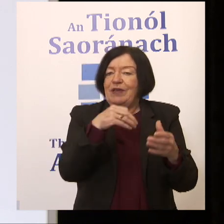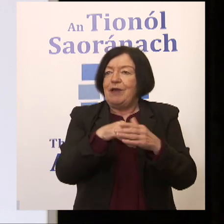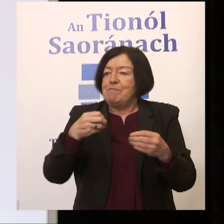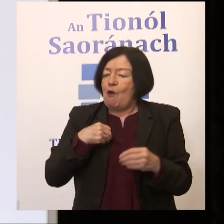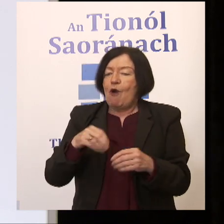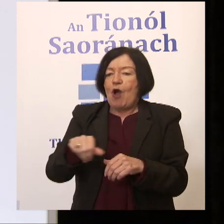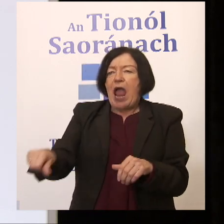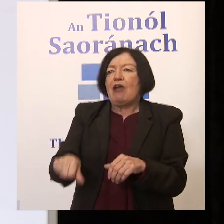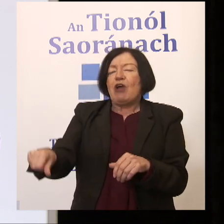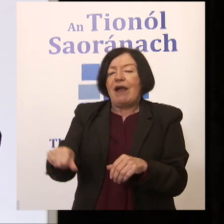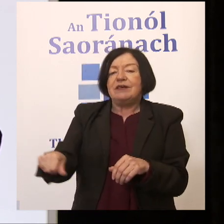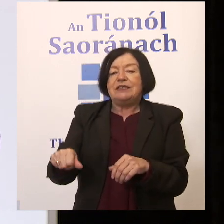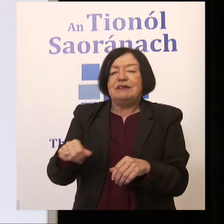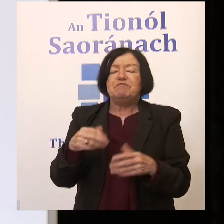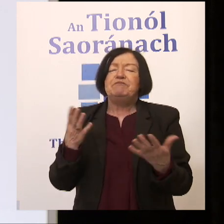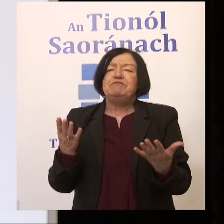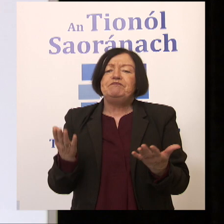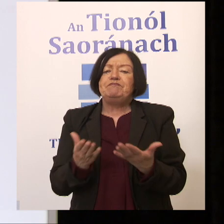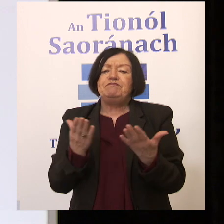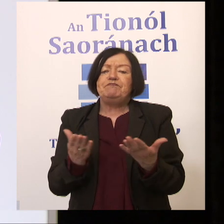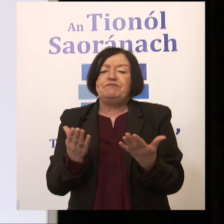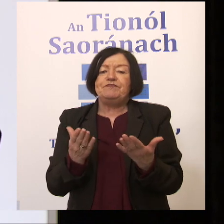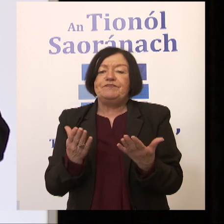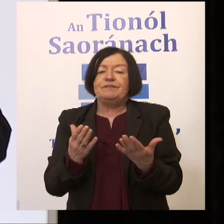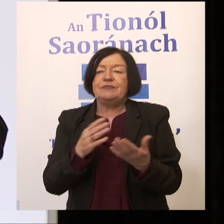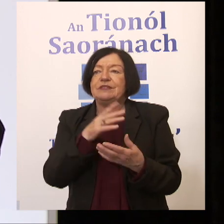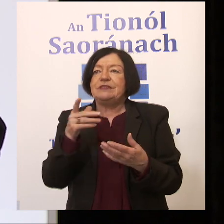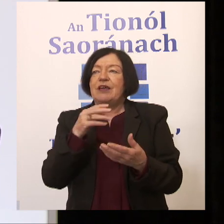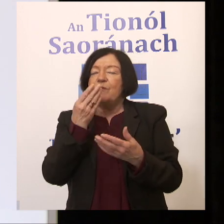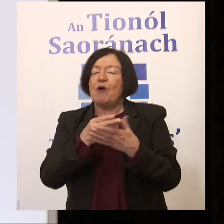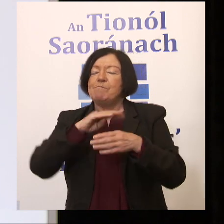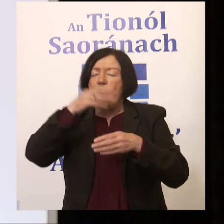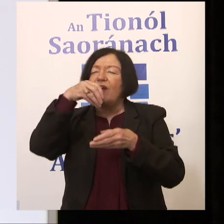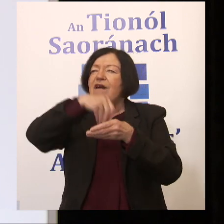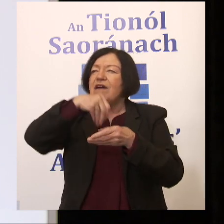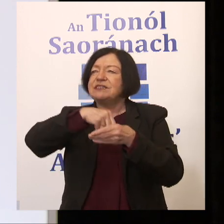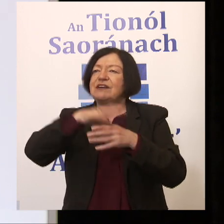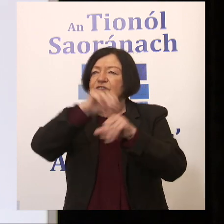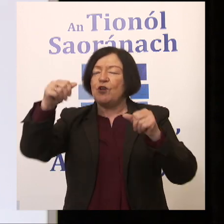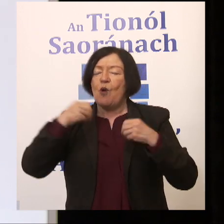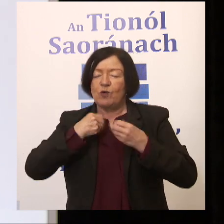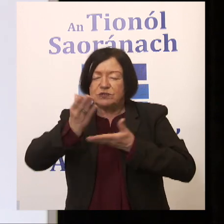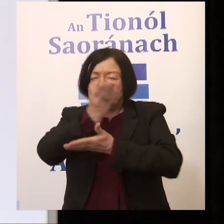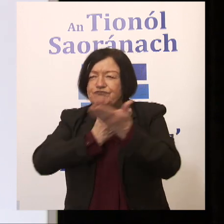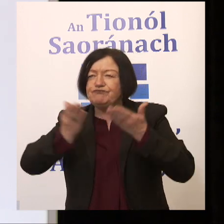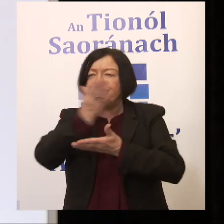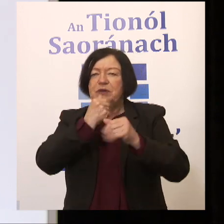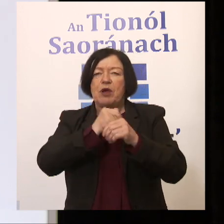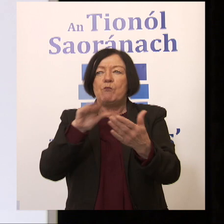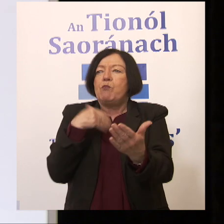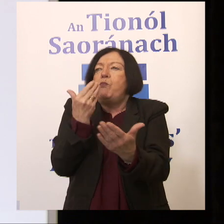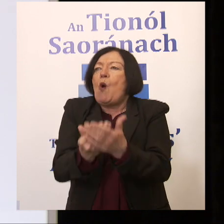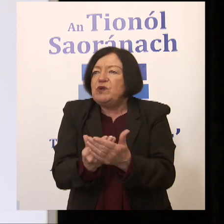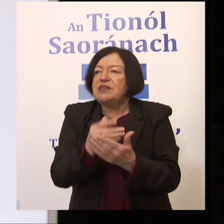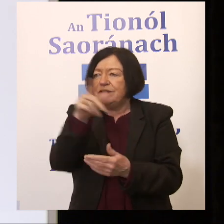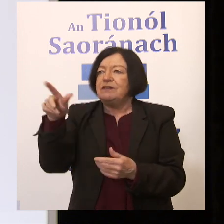localised level, as a way of maybe providing a bit of context to your own particular deliberations around proposals that you might want to